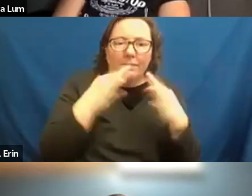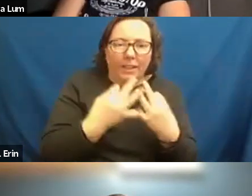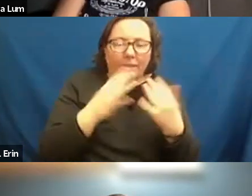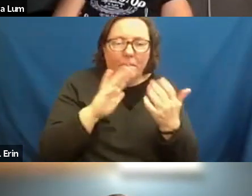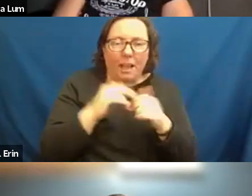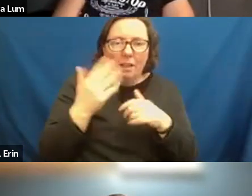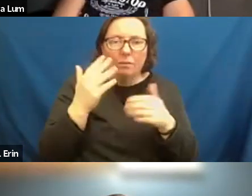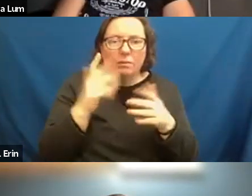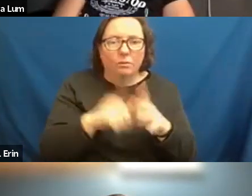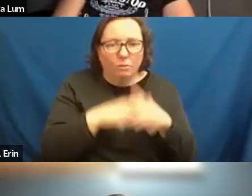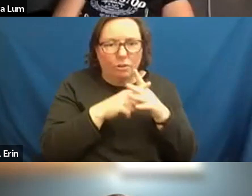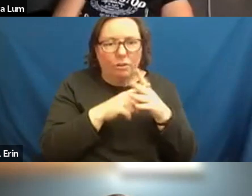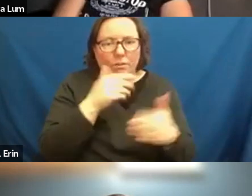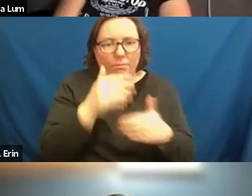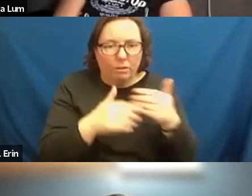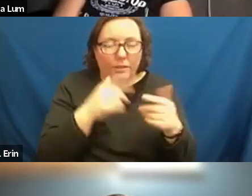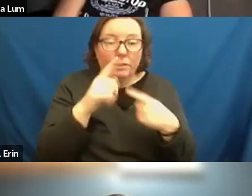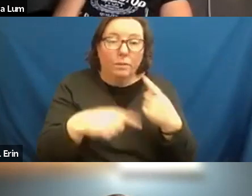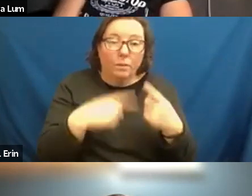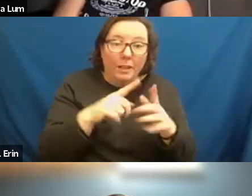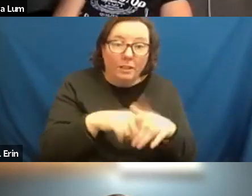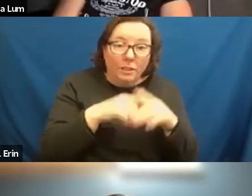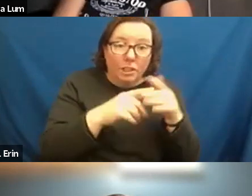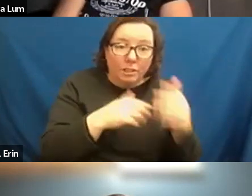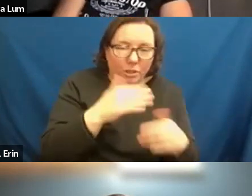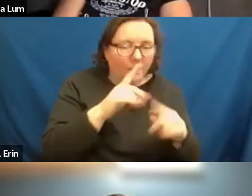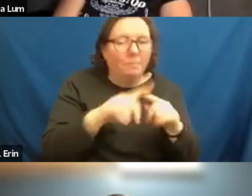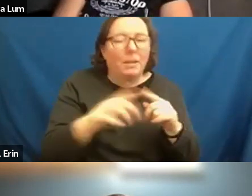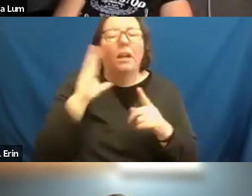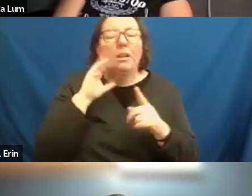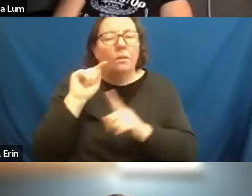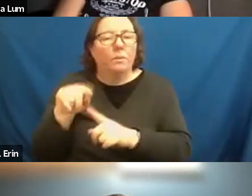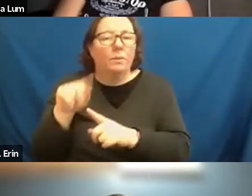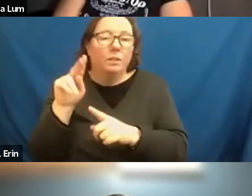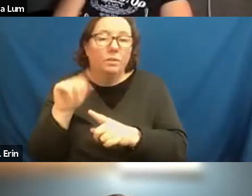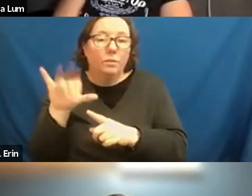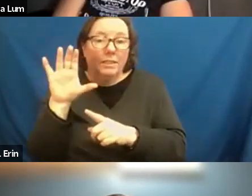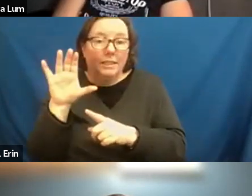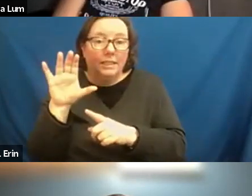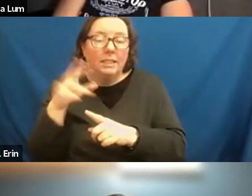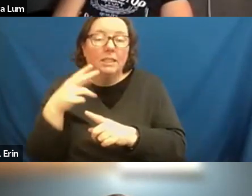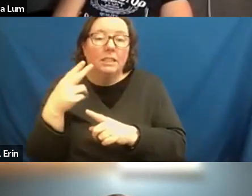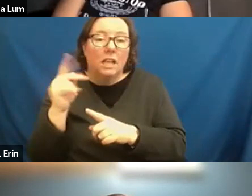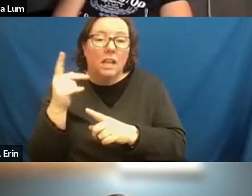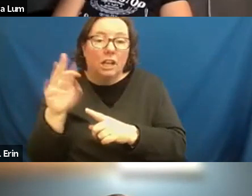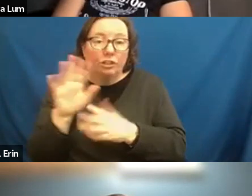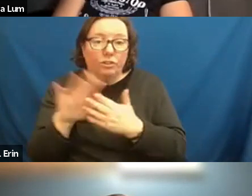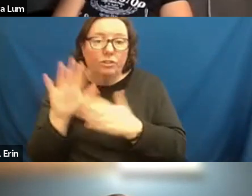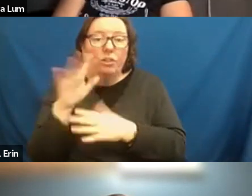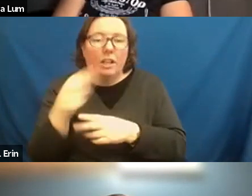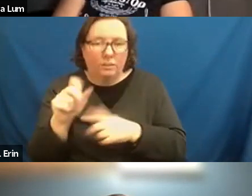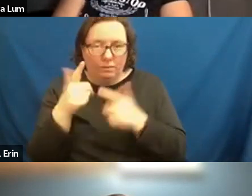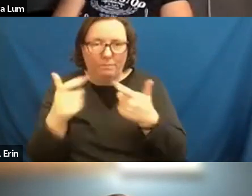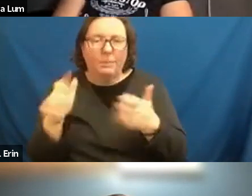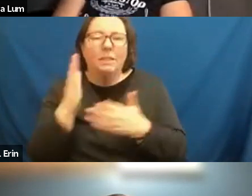I'm doing some work with Hunter College High School in New York City, and that's a big part of